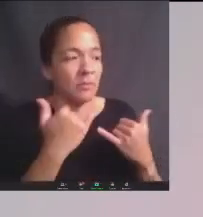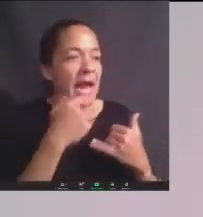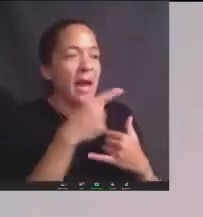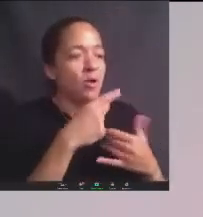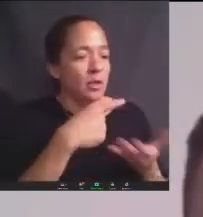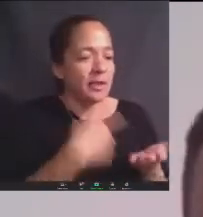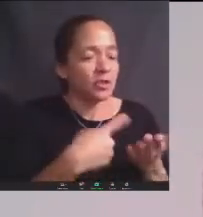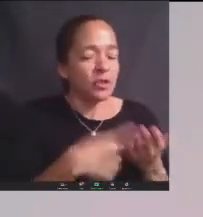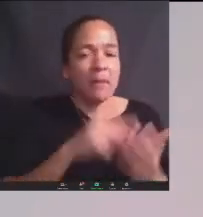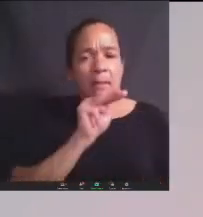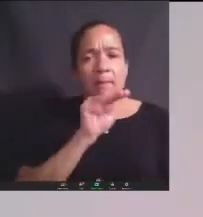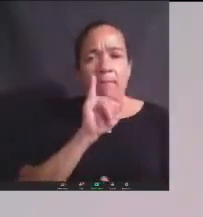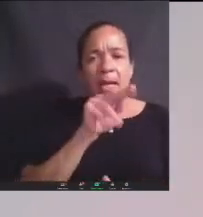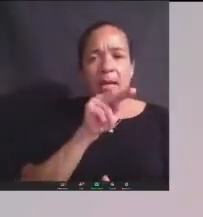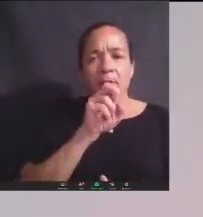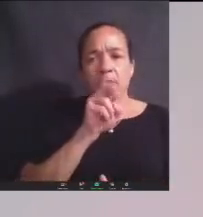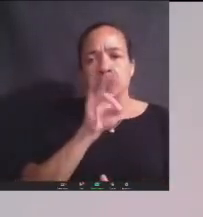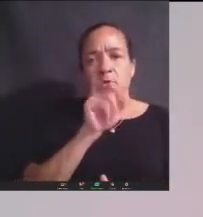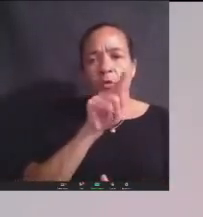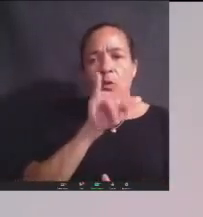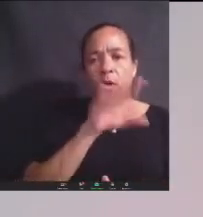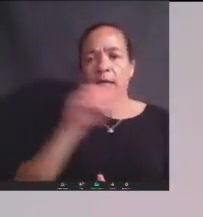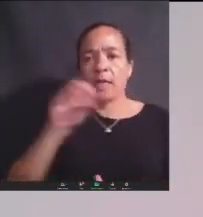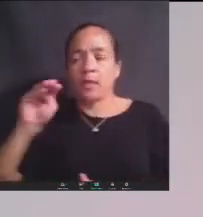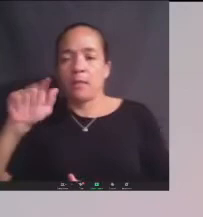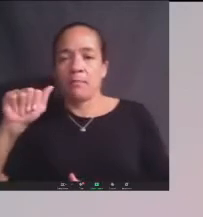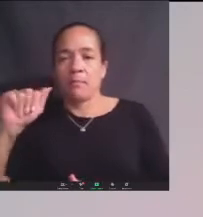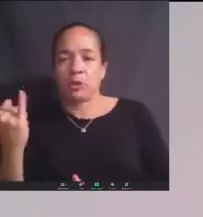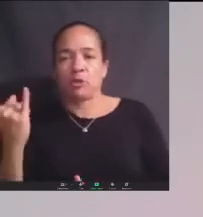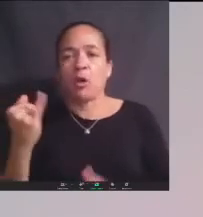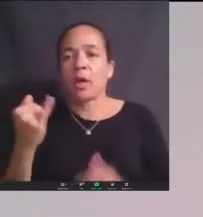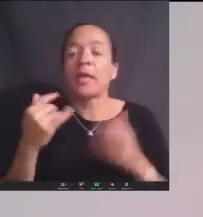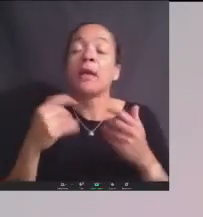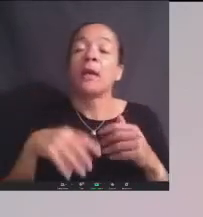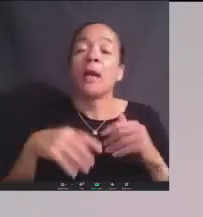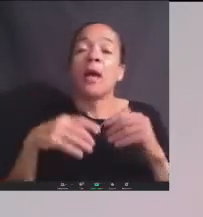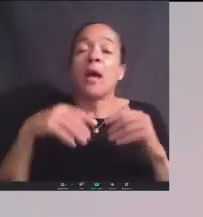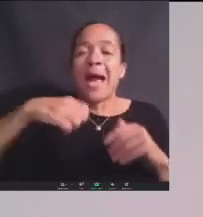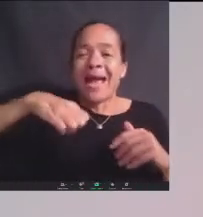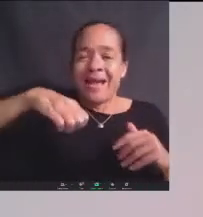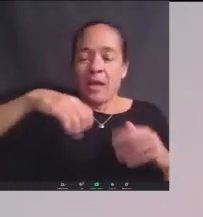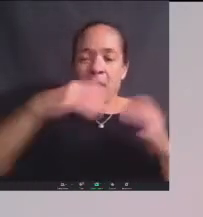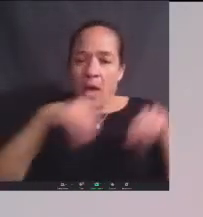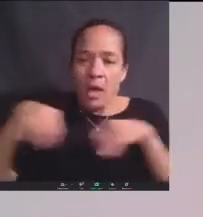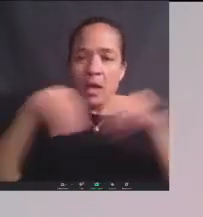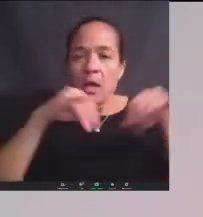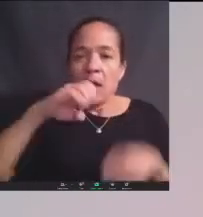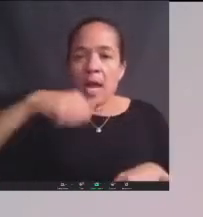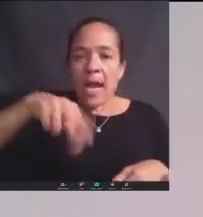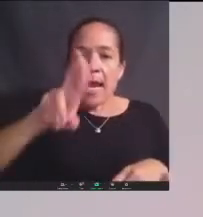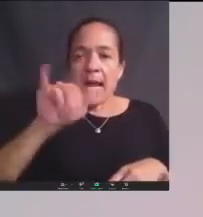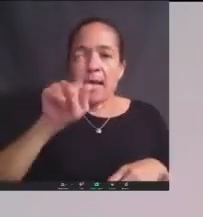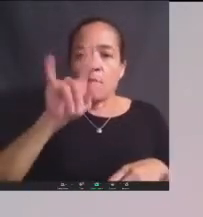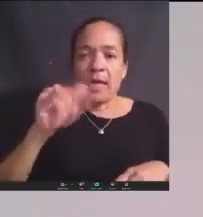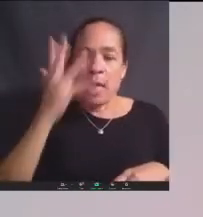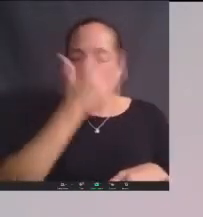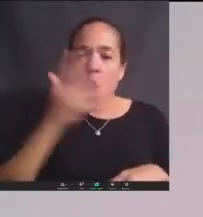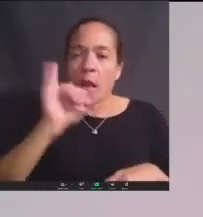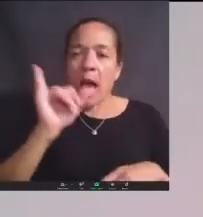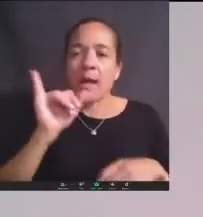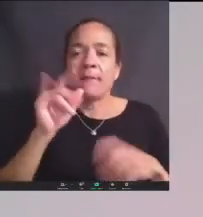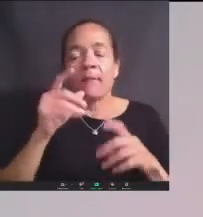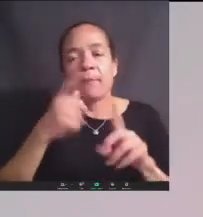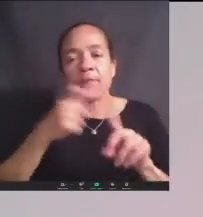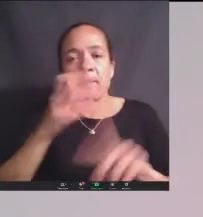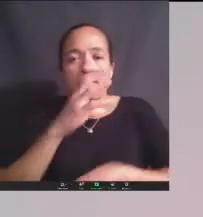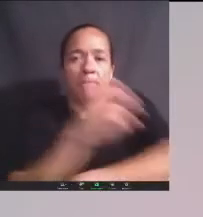What does equity look like for those in the seat of power? And this is kind of my last question for you before I jump into the audience Q&A, because I want to make sure I give some time to folks who are